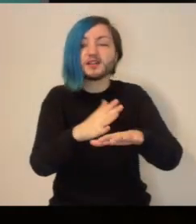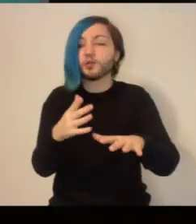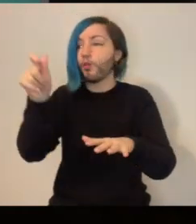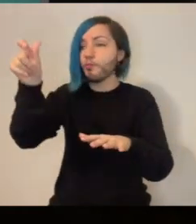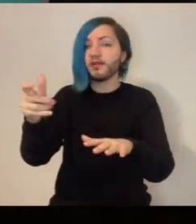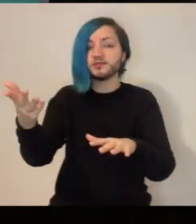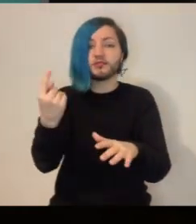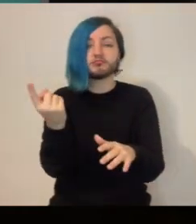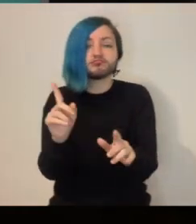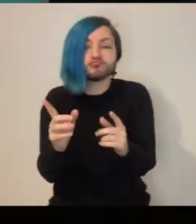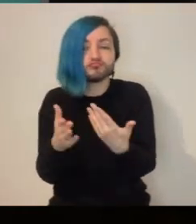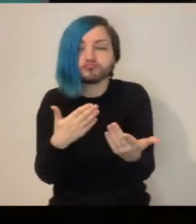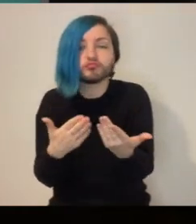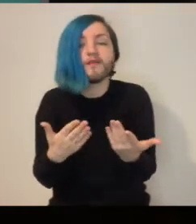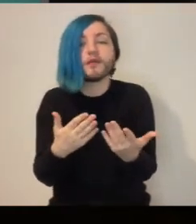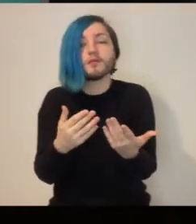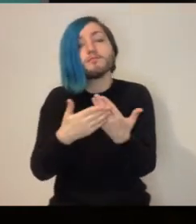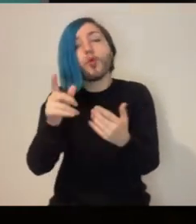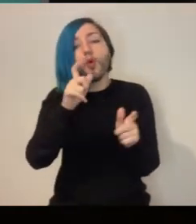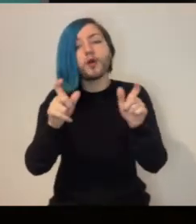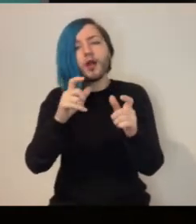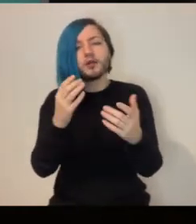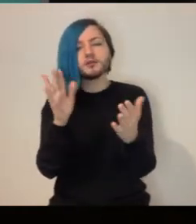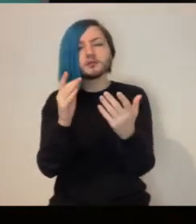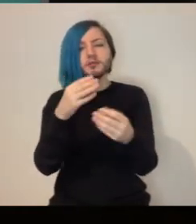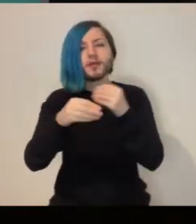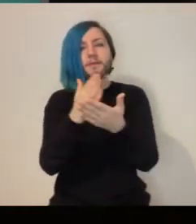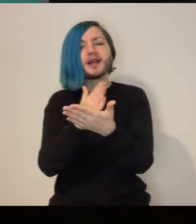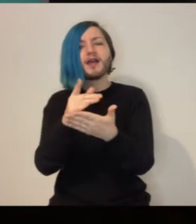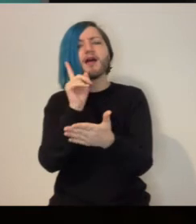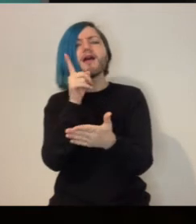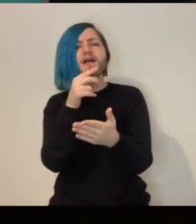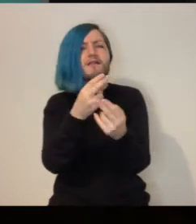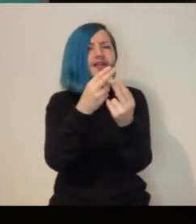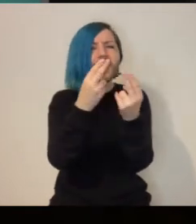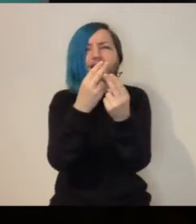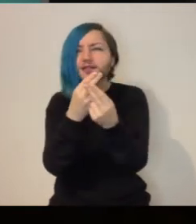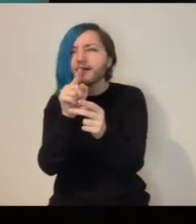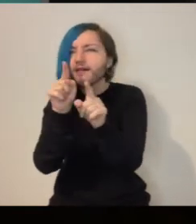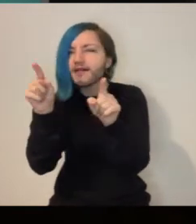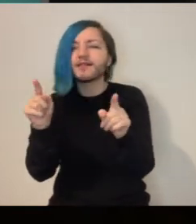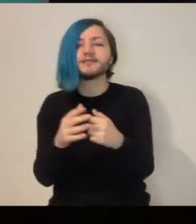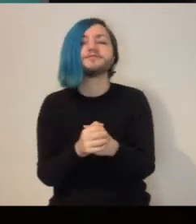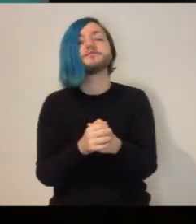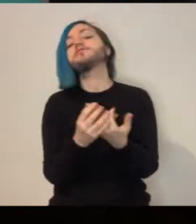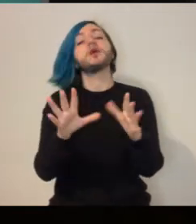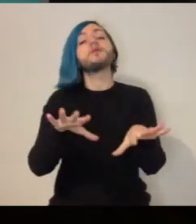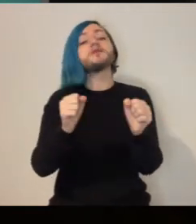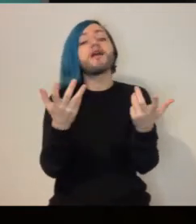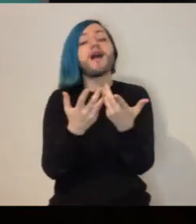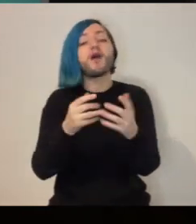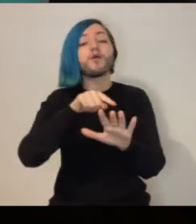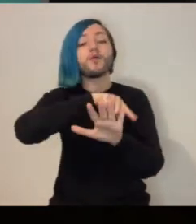life model or whatever, you'll begin to see more and more colours. So what we're going to do to begin with is we're going to do an